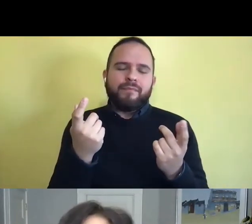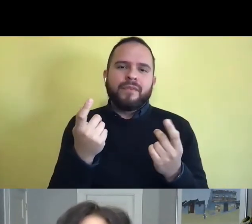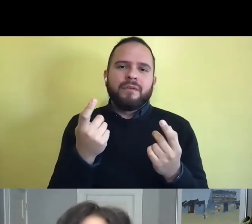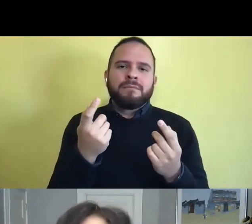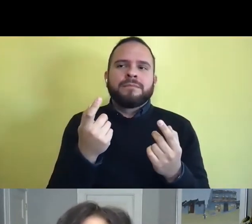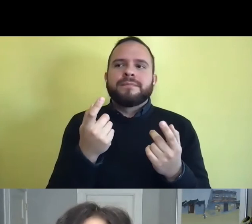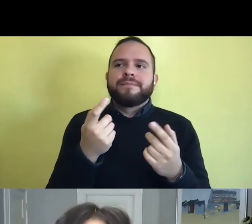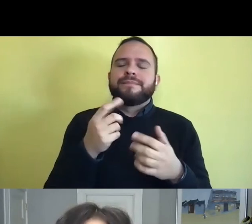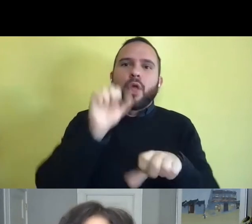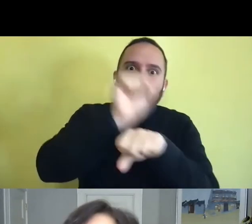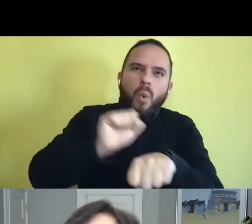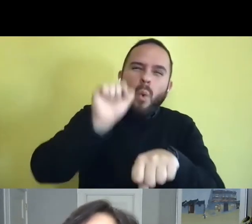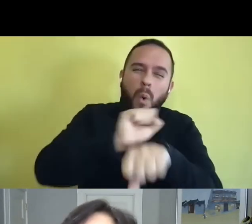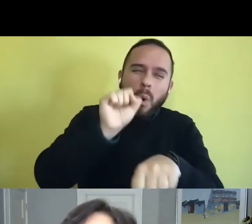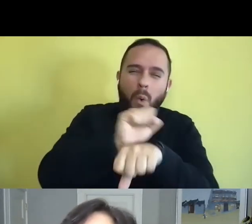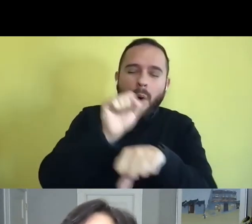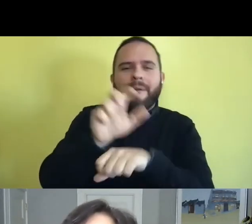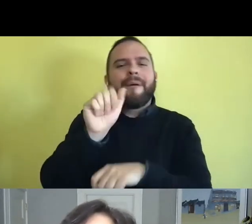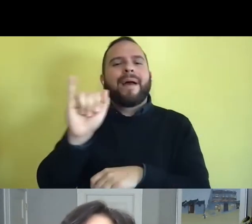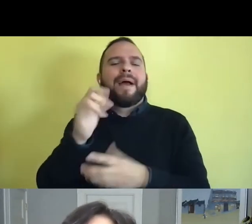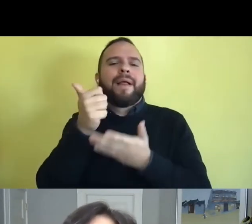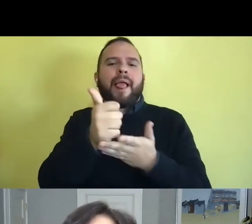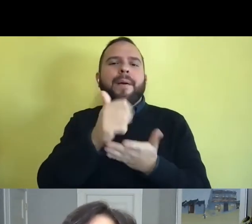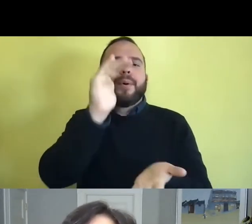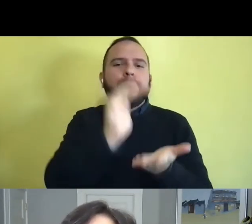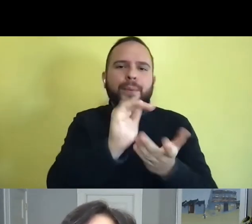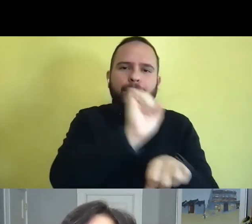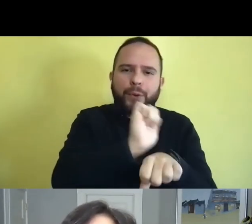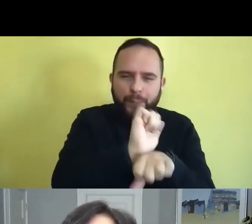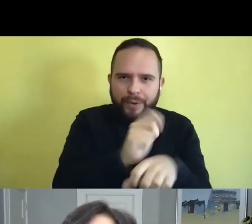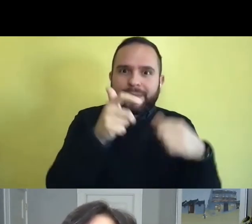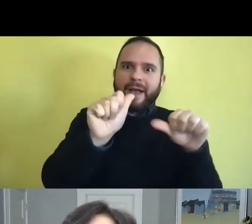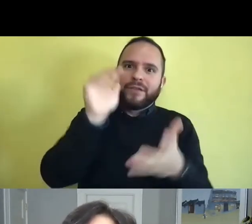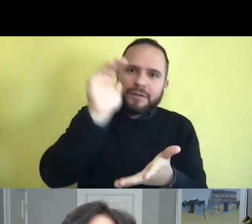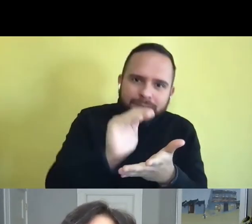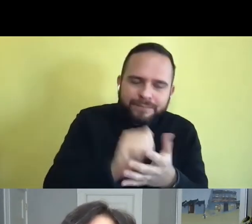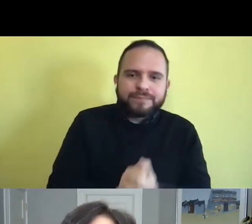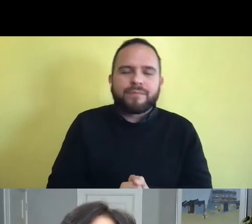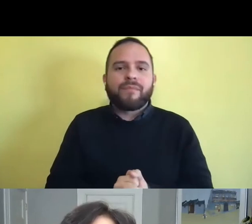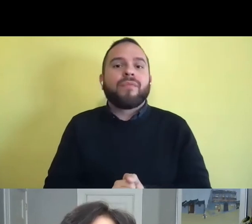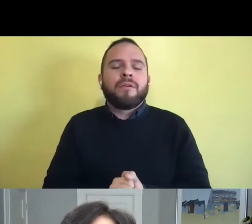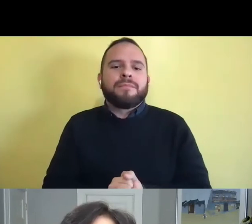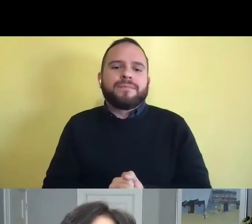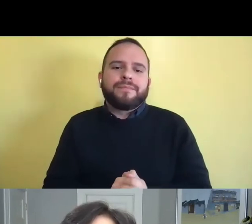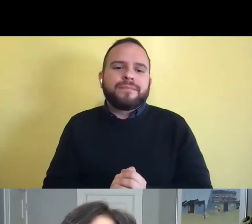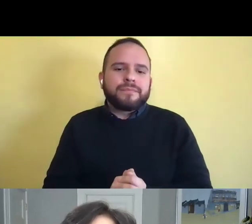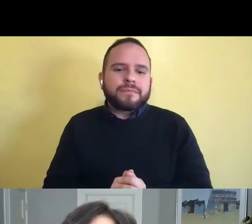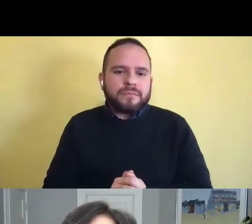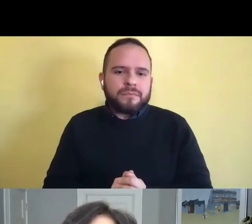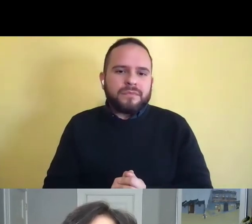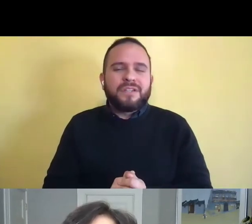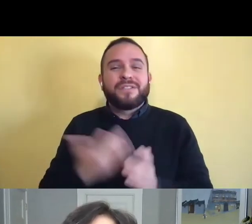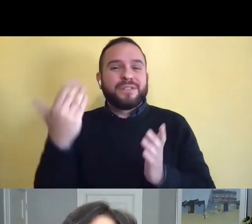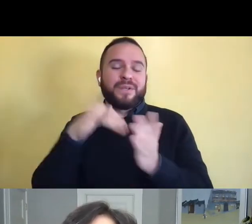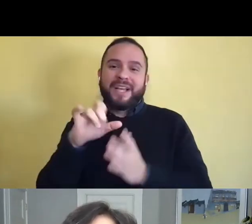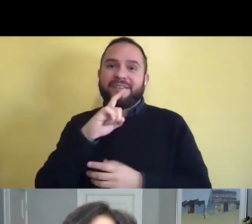she even defined power steering as AI, because then it enabled people that weren't big and burly to be